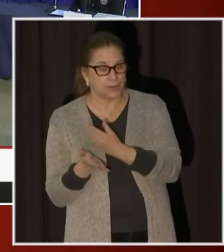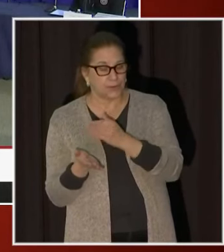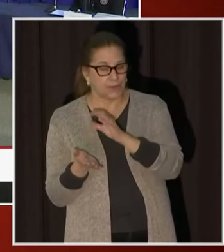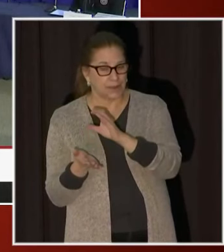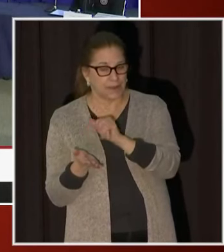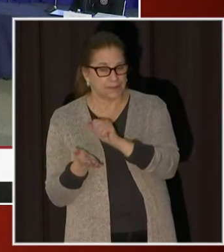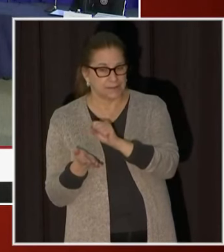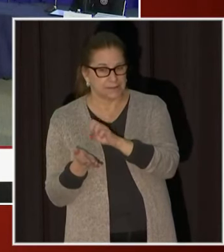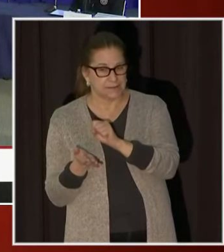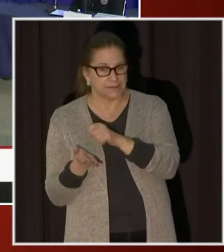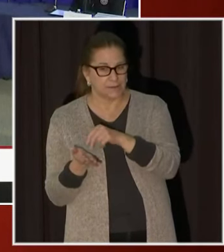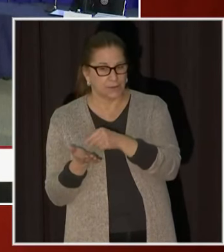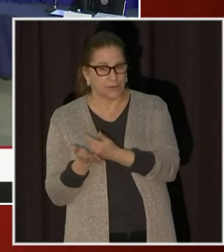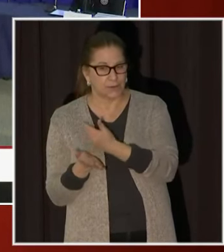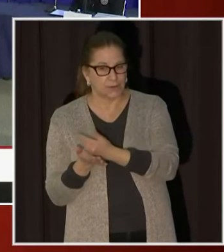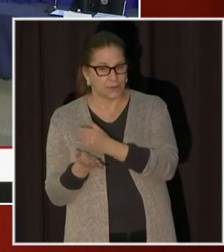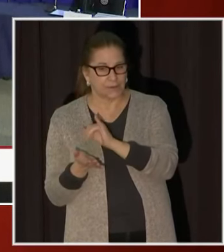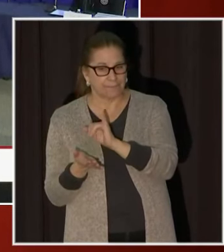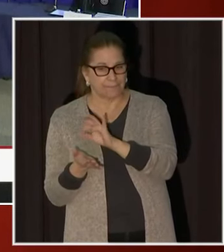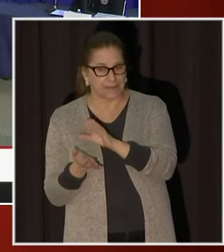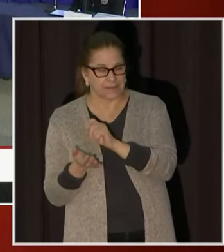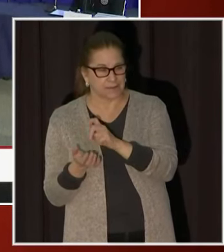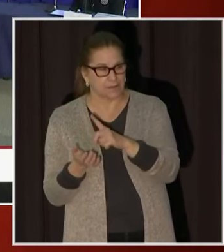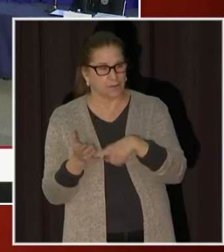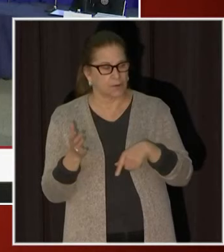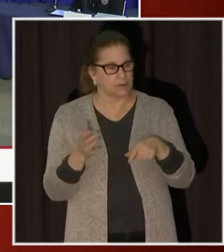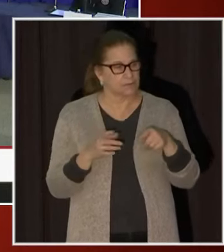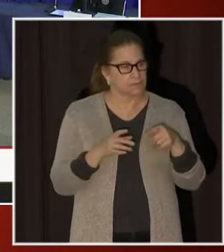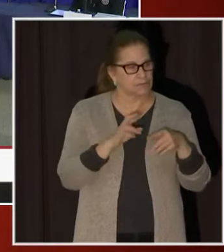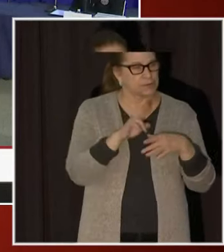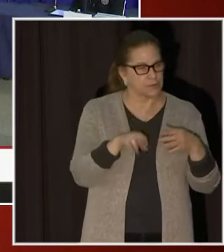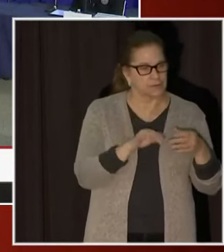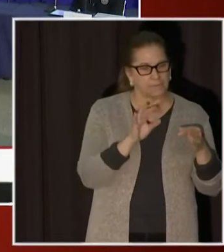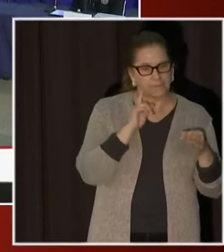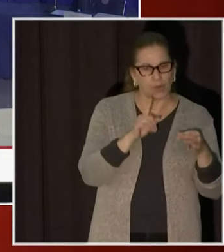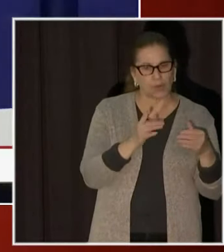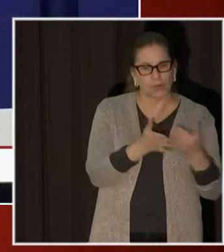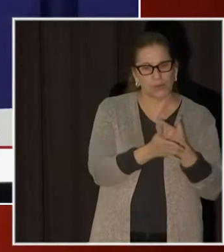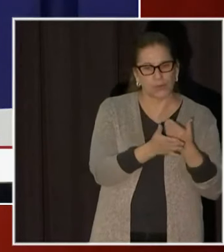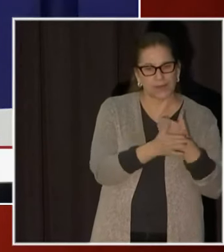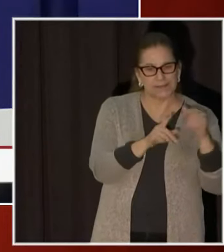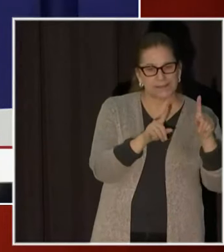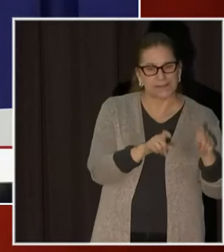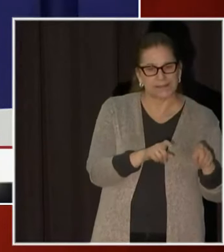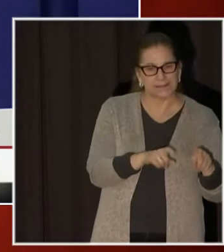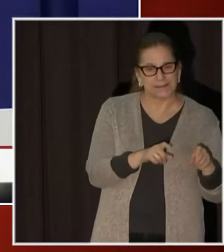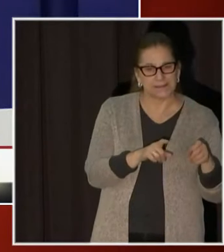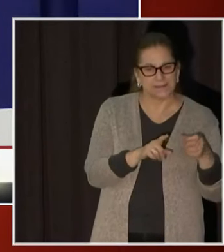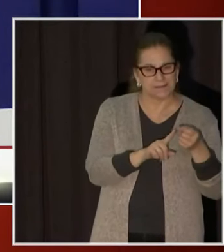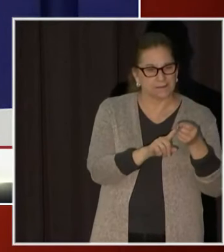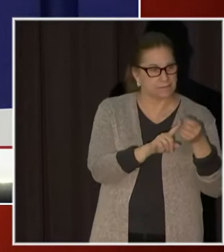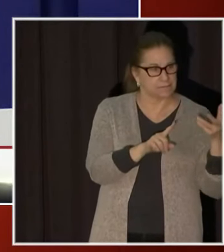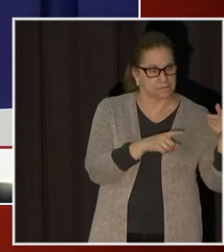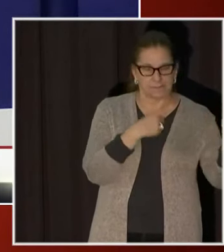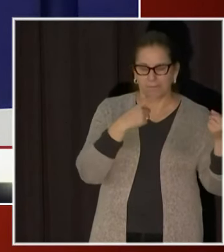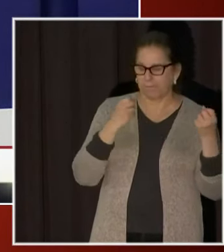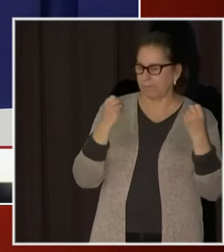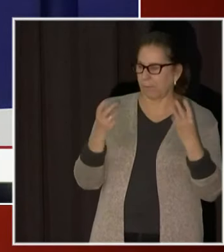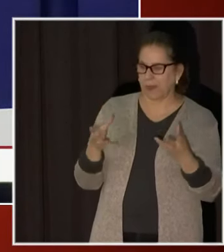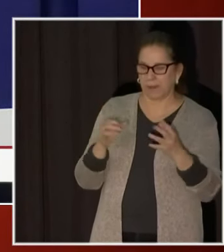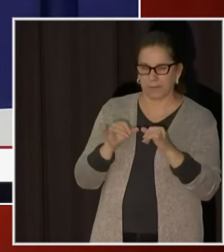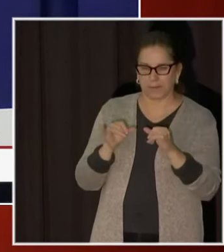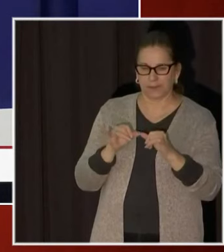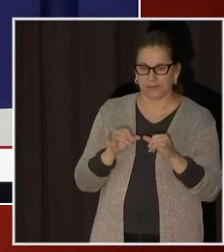expanded testing? So there's a number of metrics that we look at to help inform